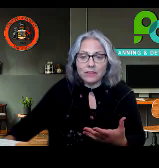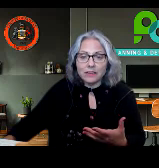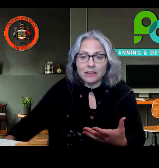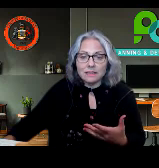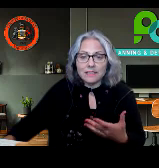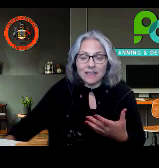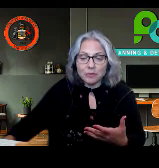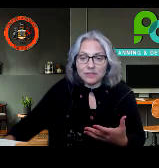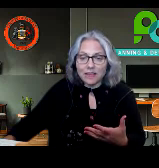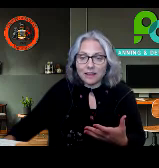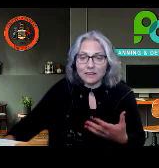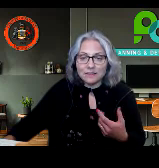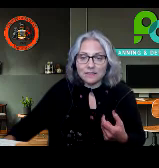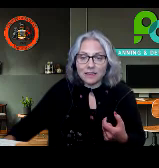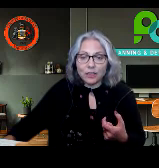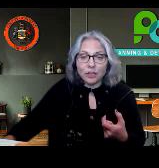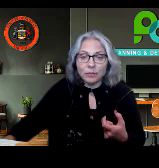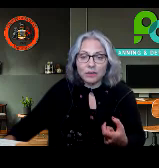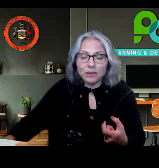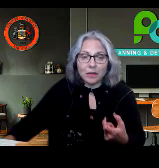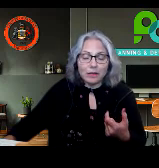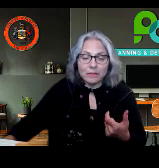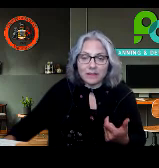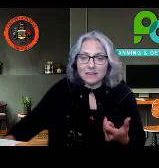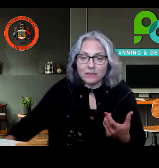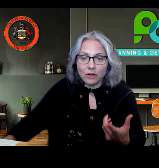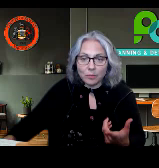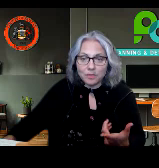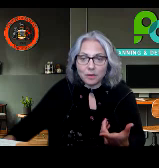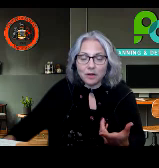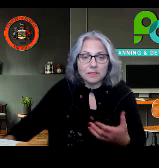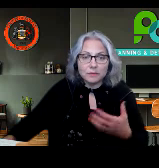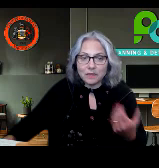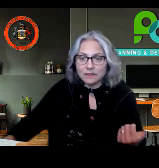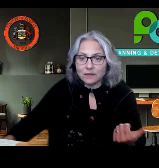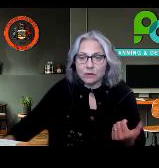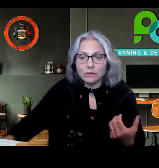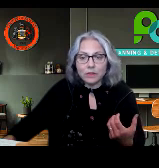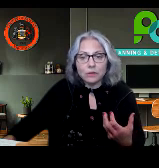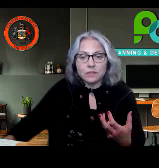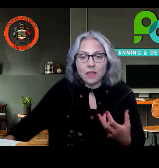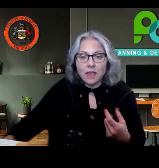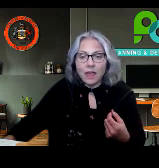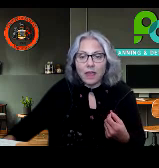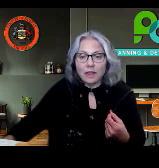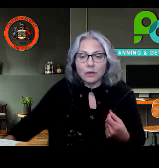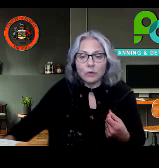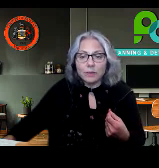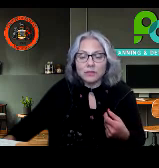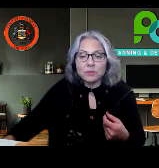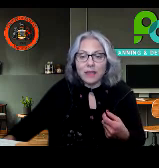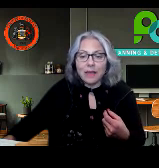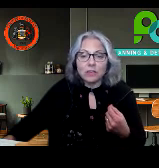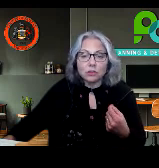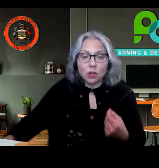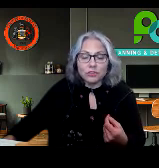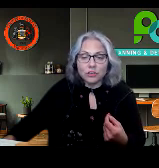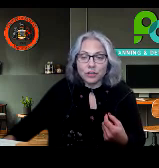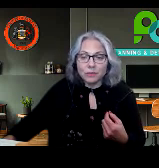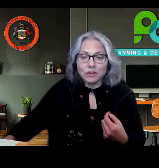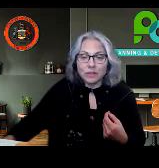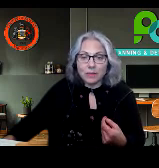also having tables at existing community events like farmers markets. We've done several of those, and we'll also be